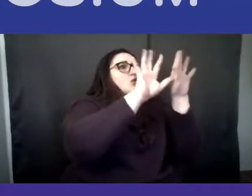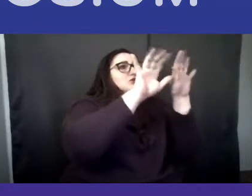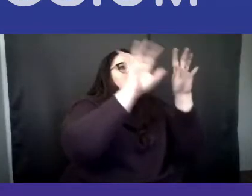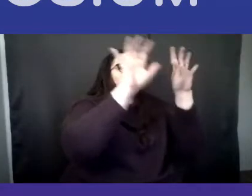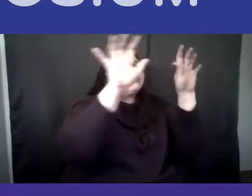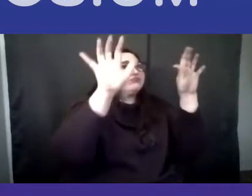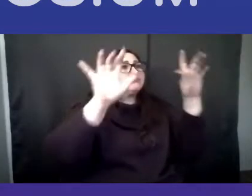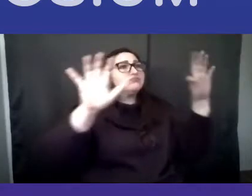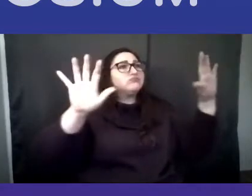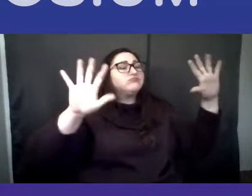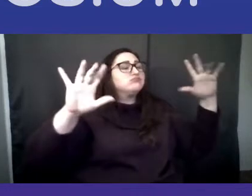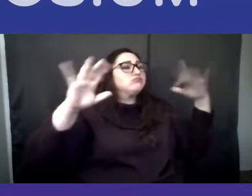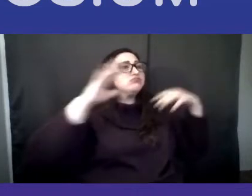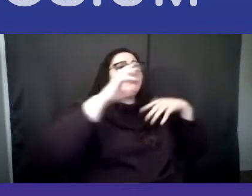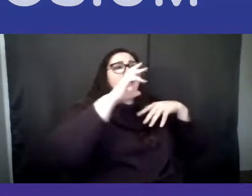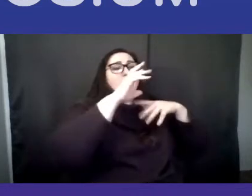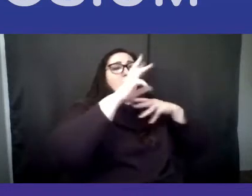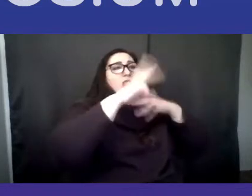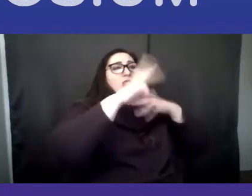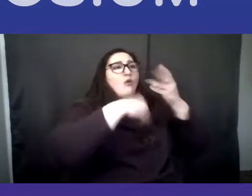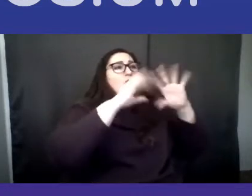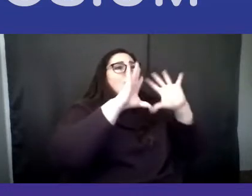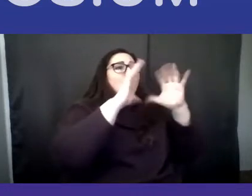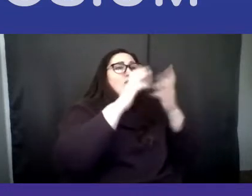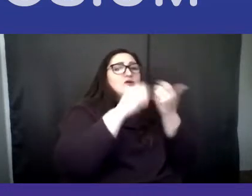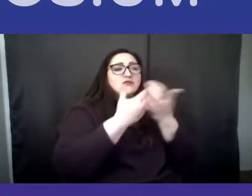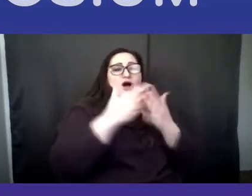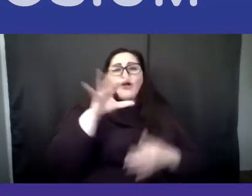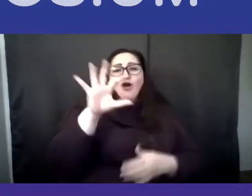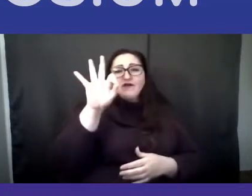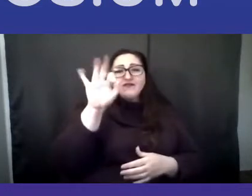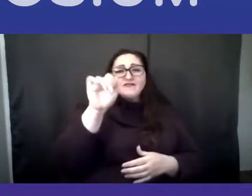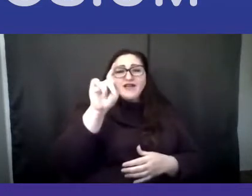through our fantasies and constructions,